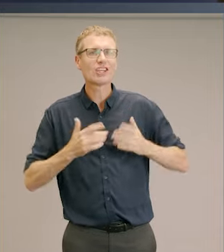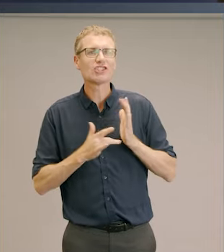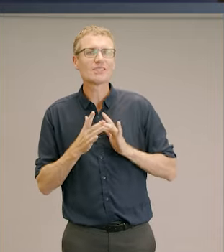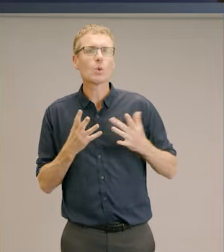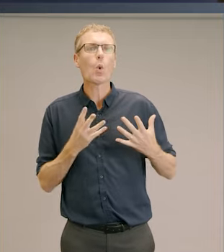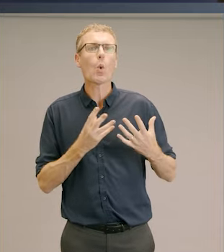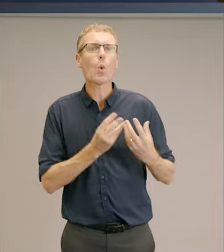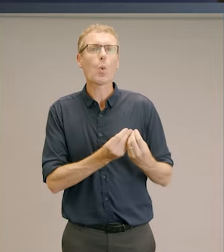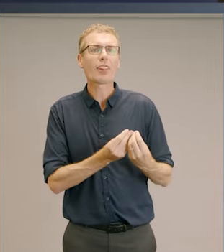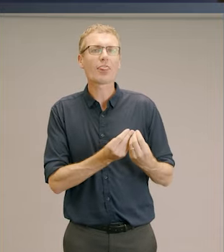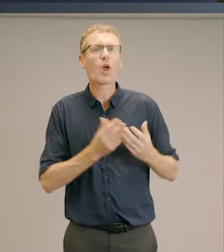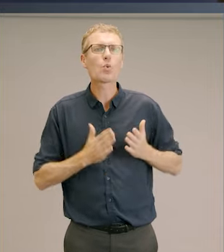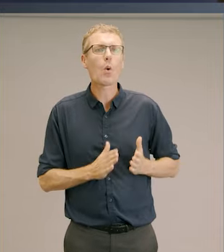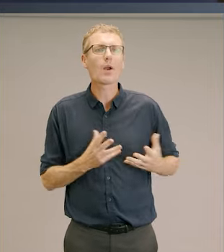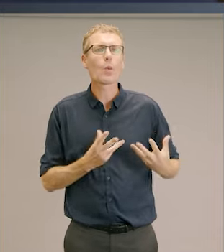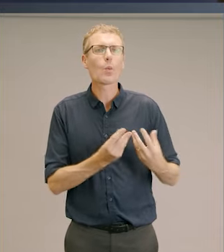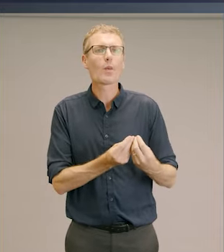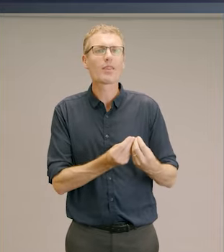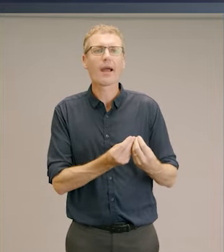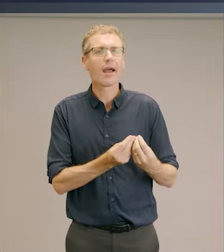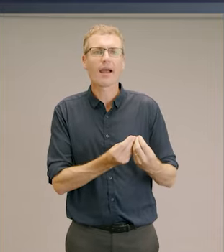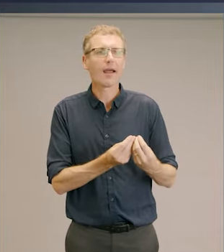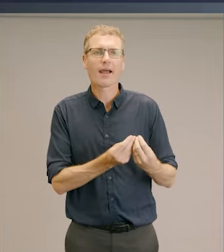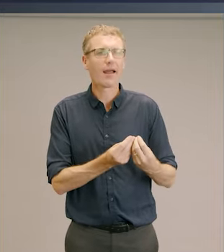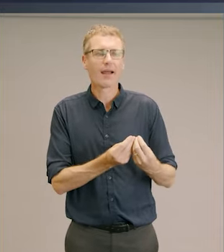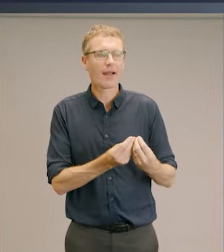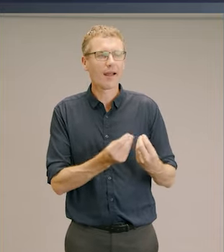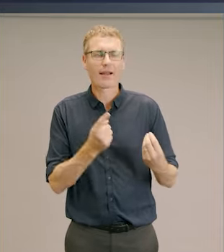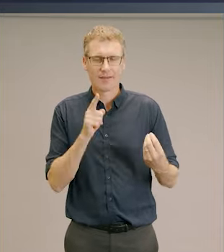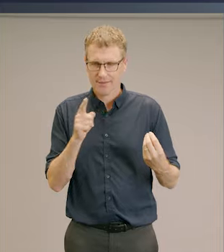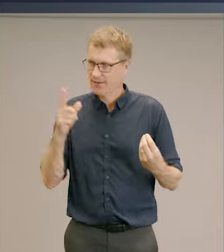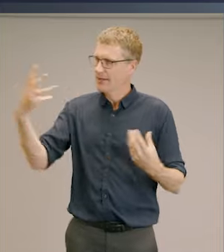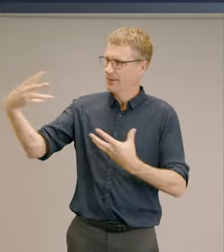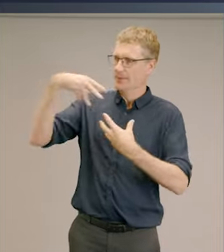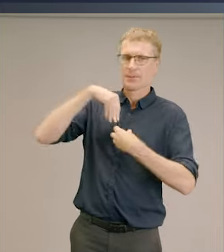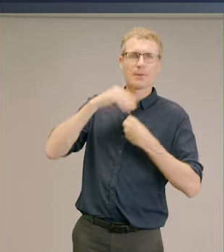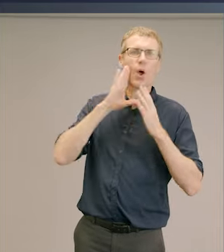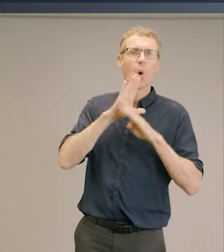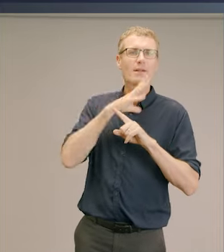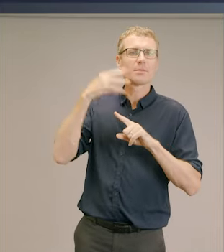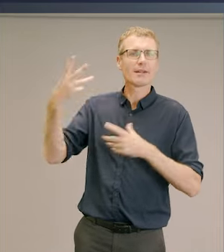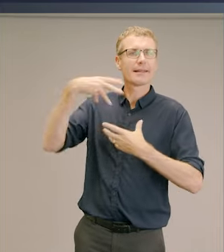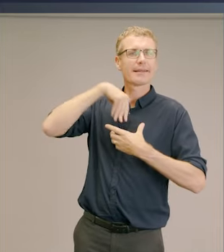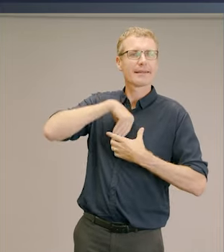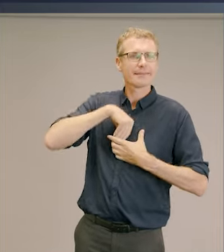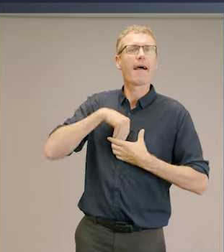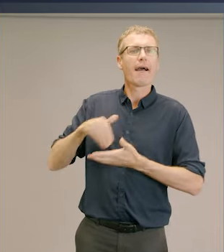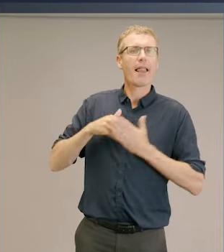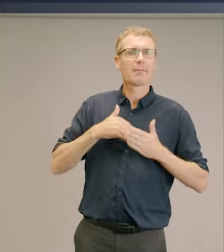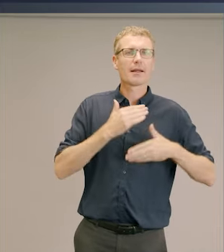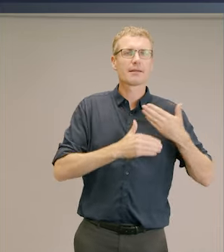by faith, learning to rely on his invisible indwelling spirit, which is how we're invited to learn to